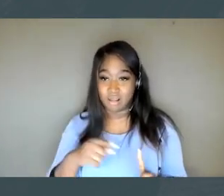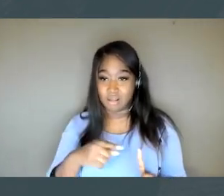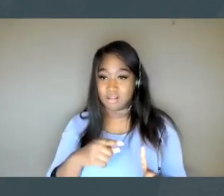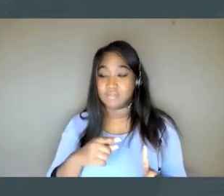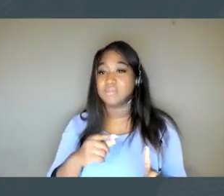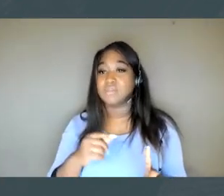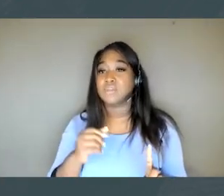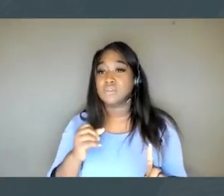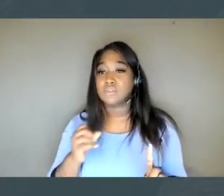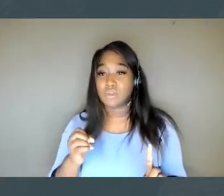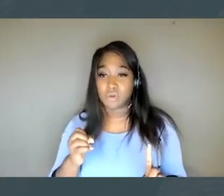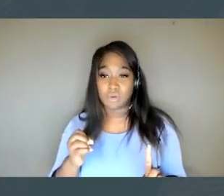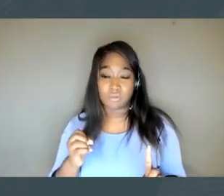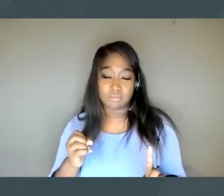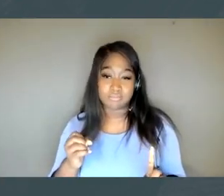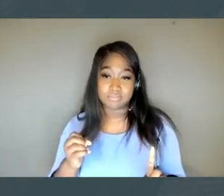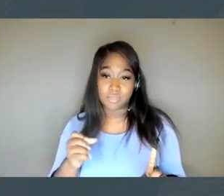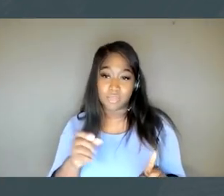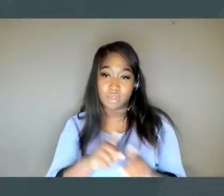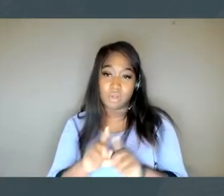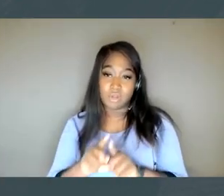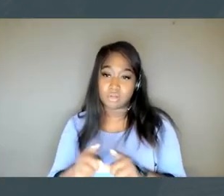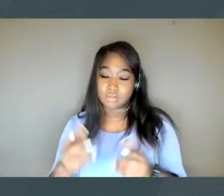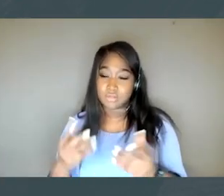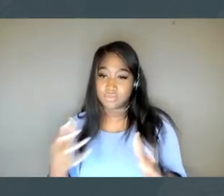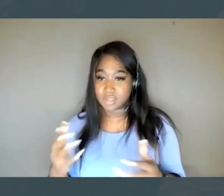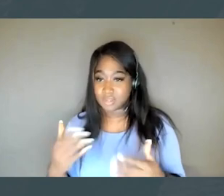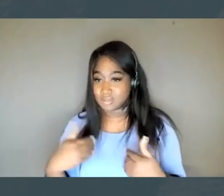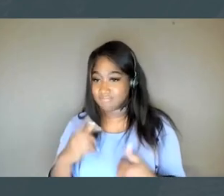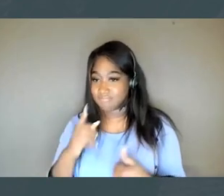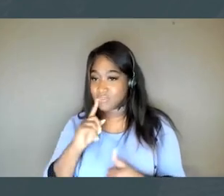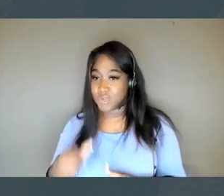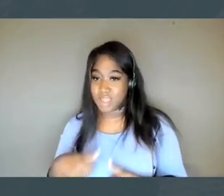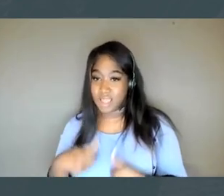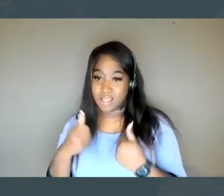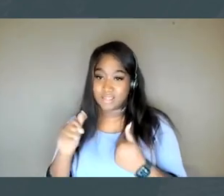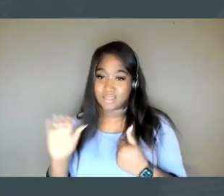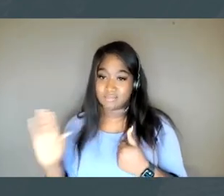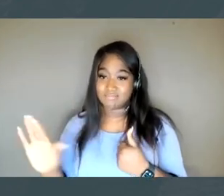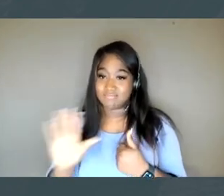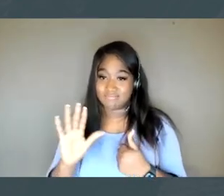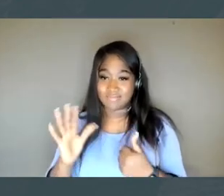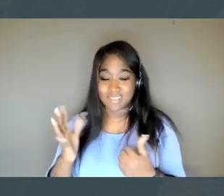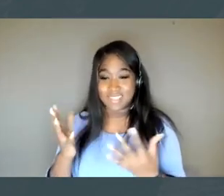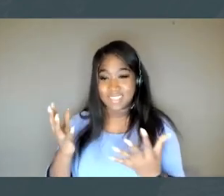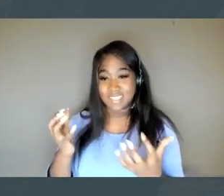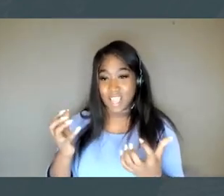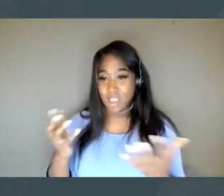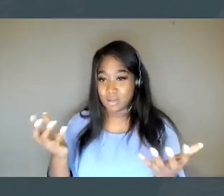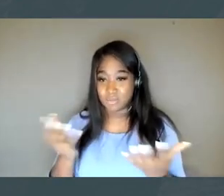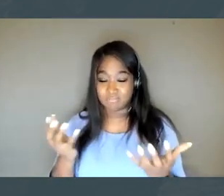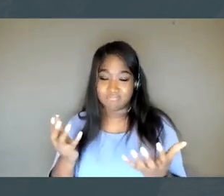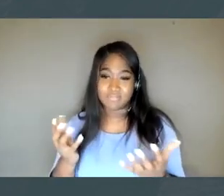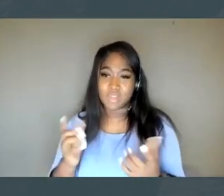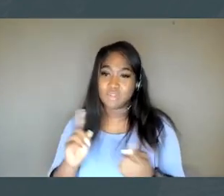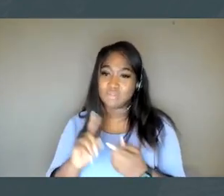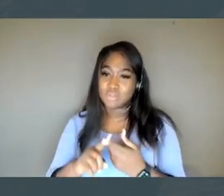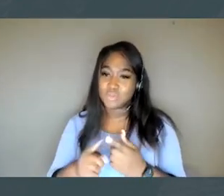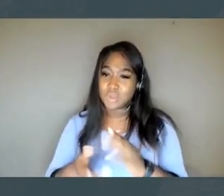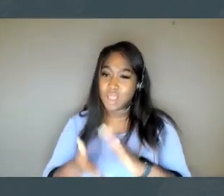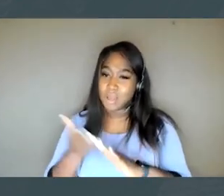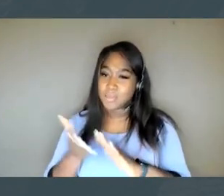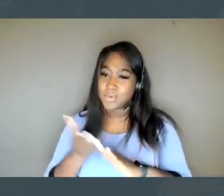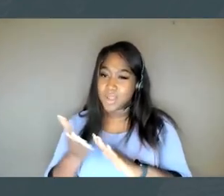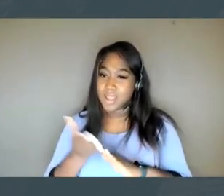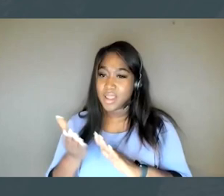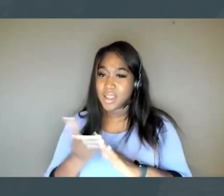Then there has been the, there have been the realities of this desire to actually to operate